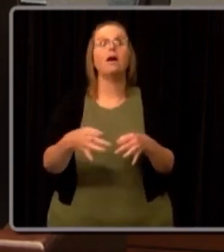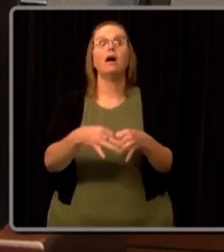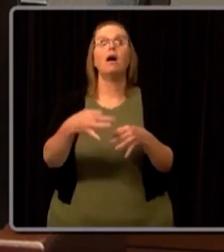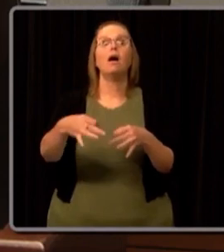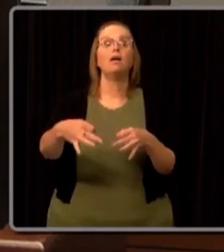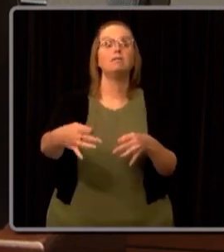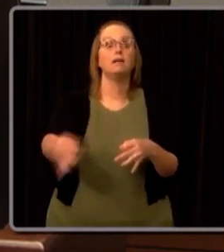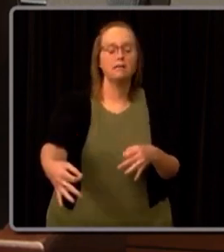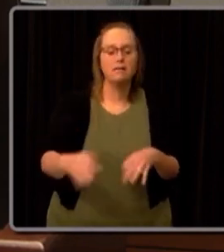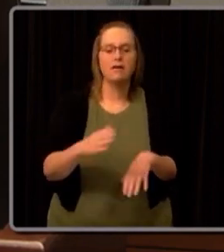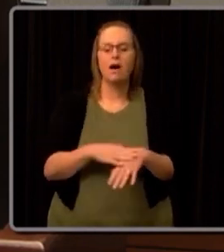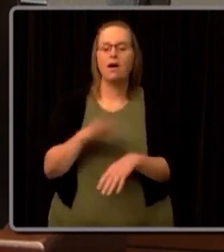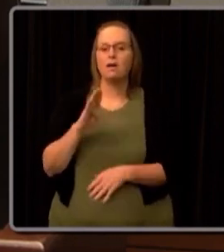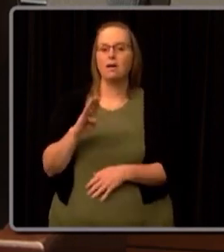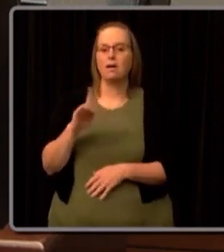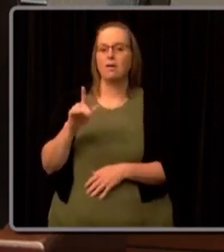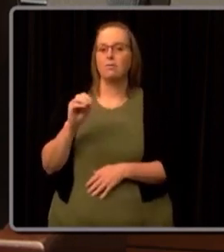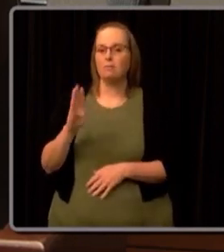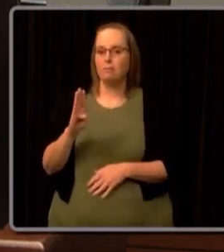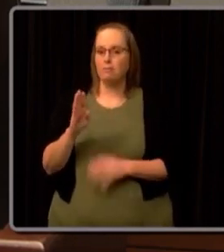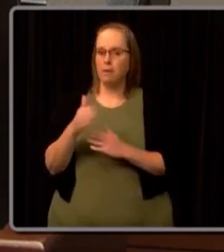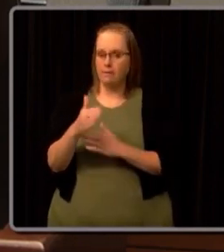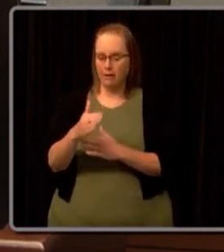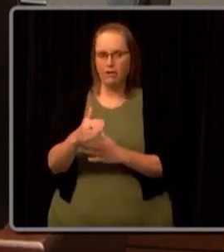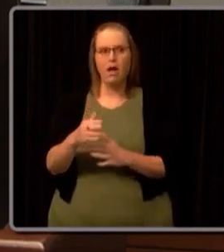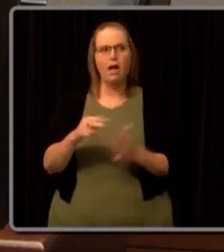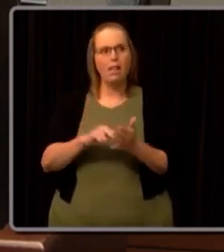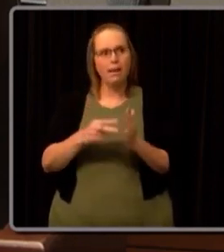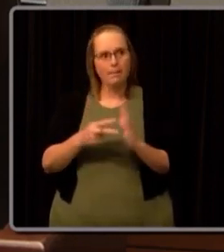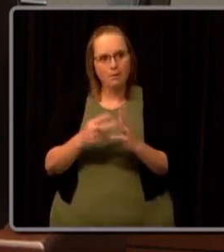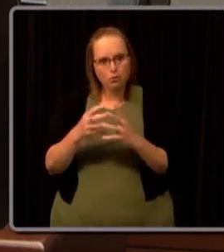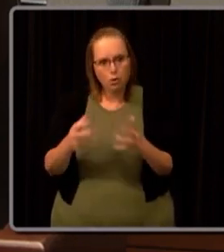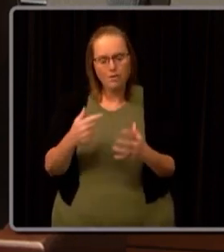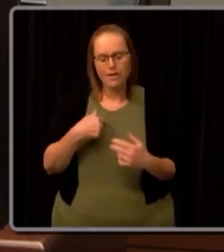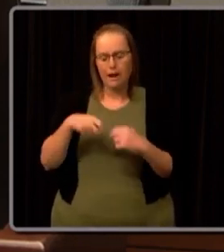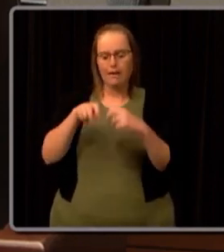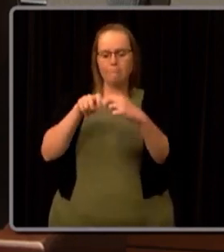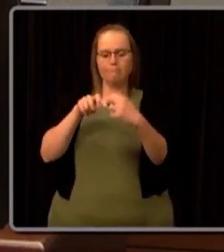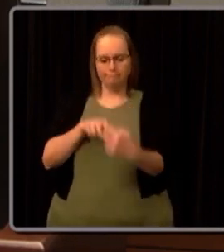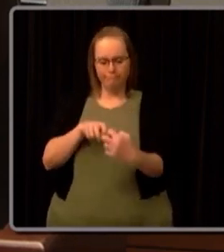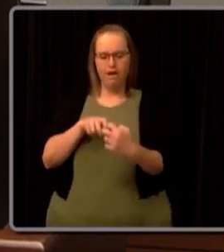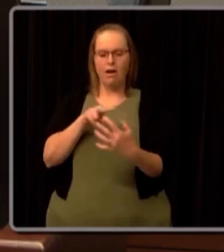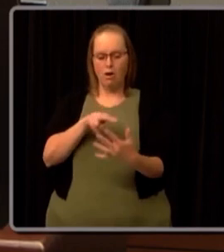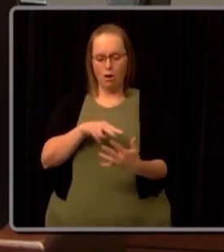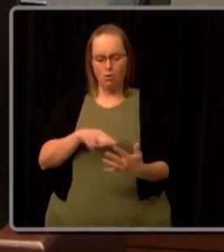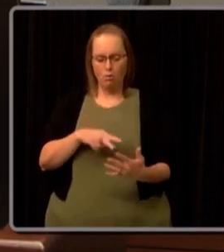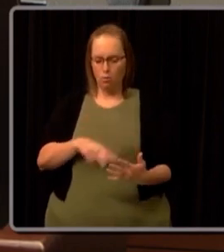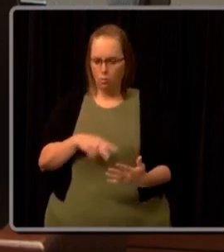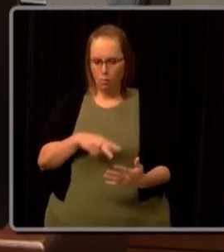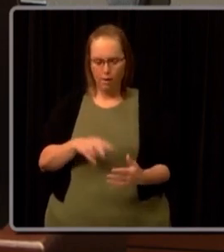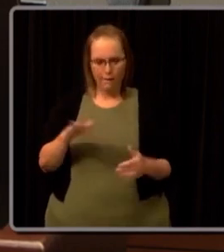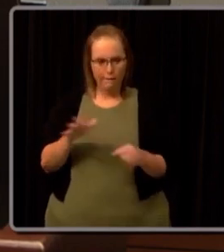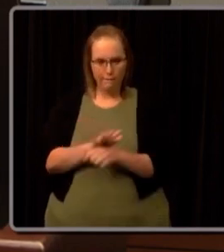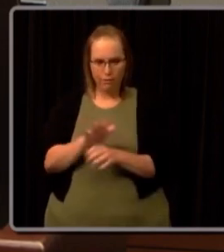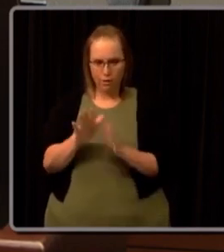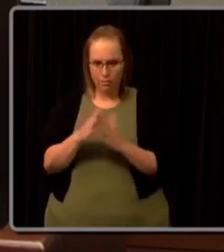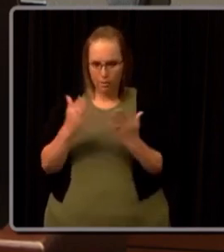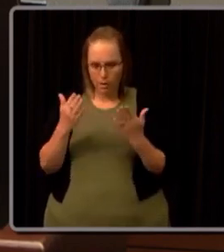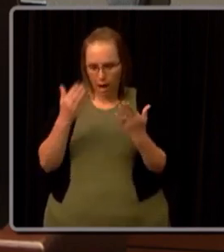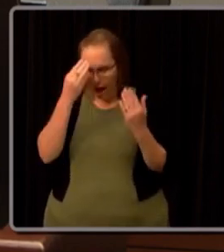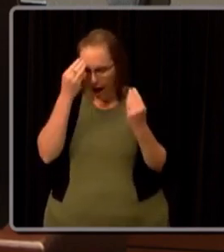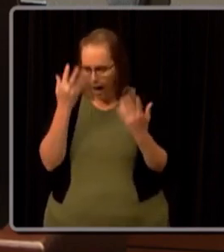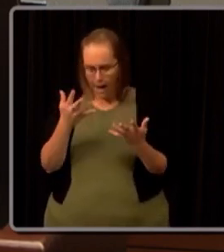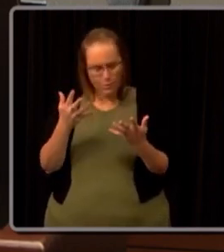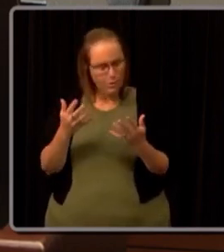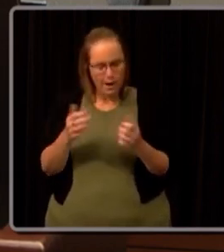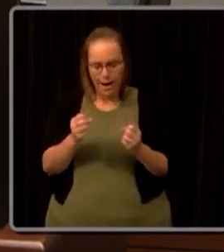how that meant so much to her that I would have sat and read her entire, I can't remember how many page book, and that was what stuck with